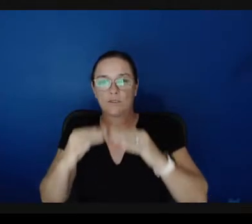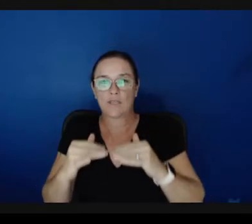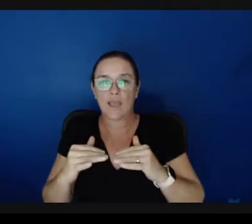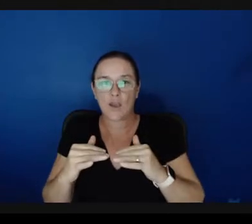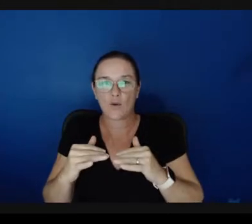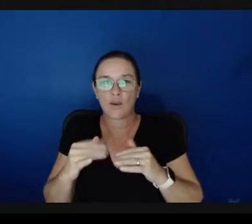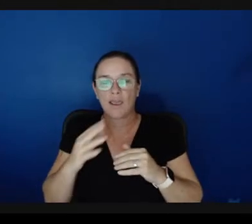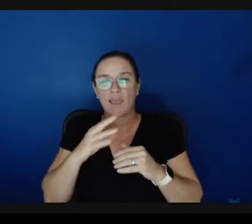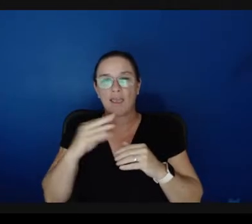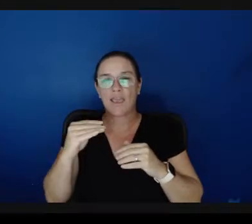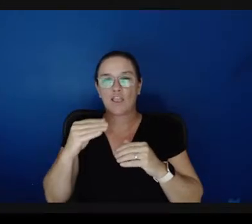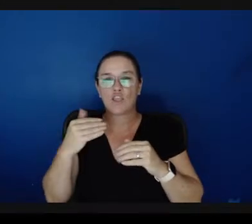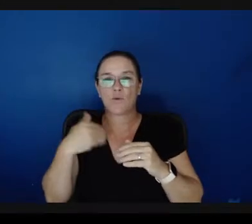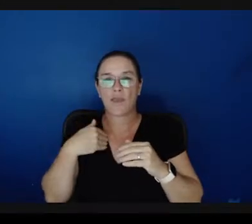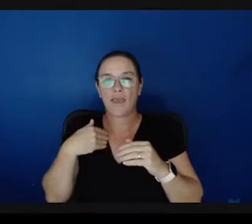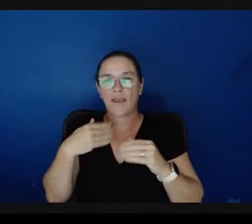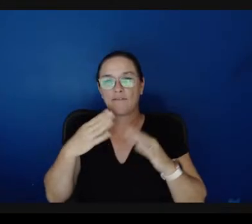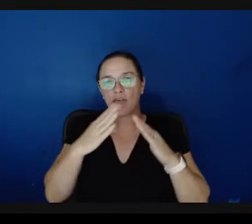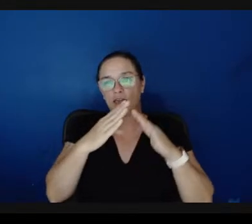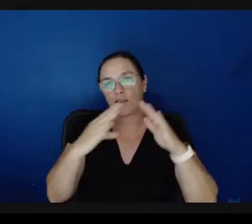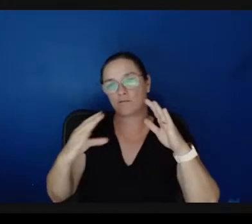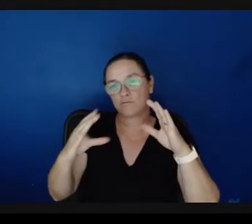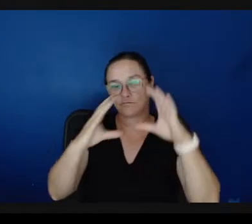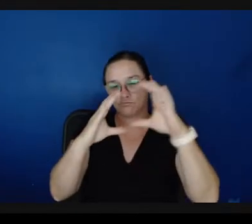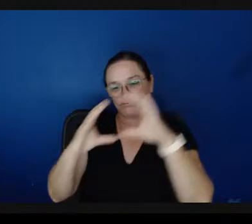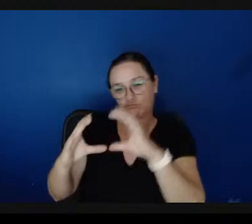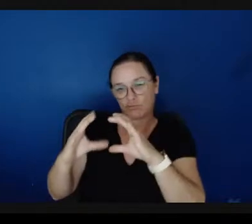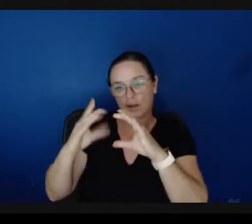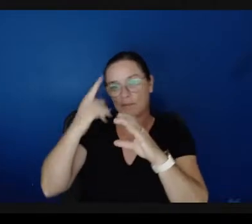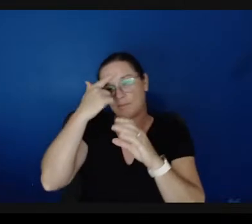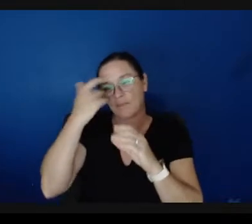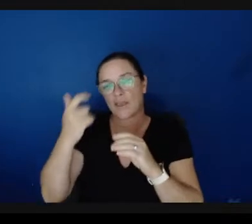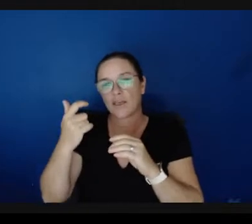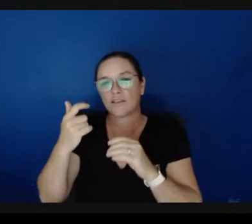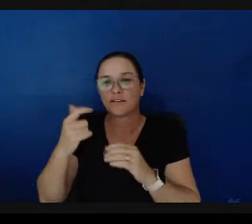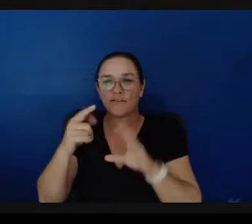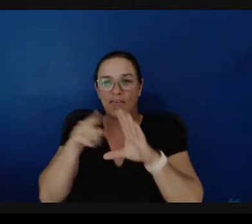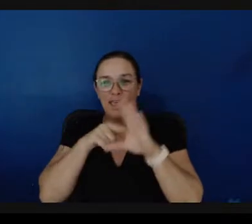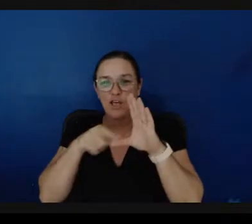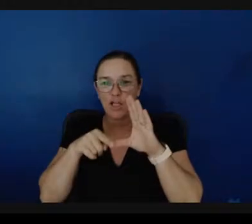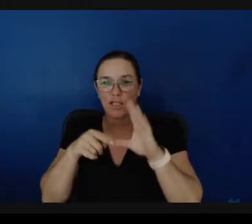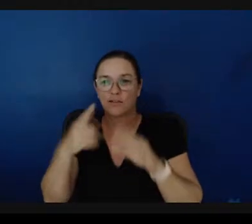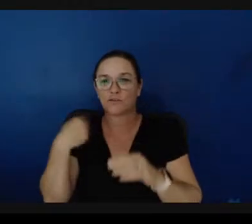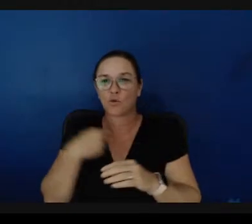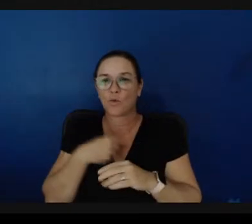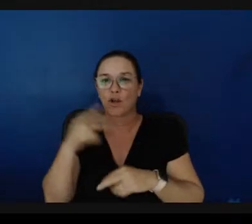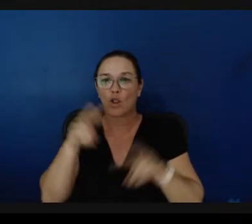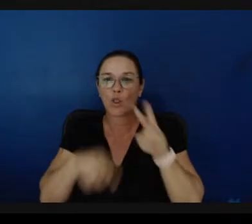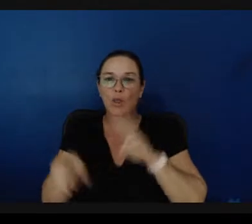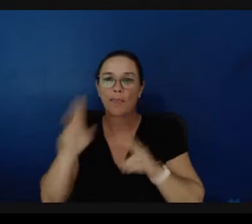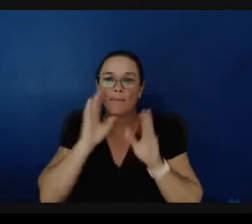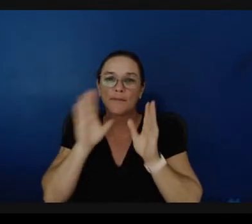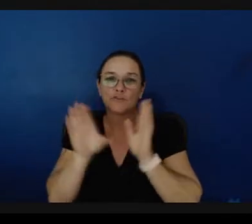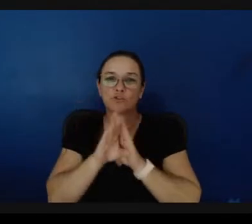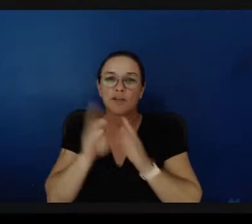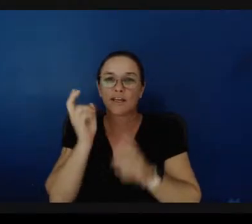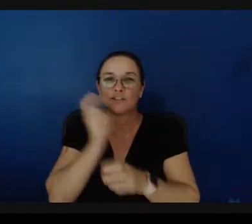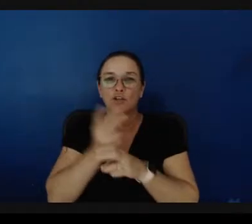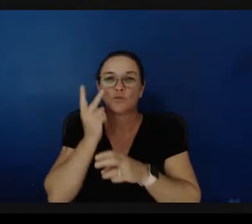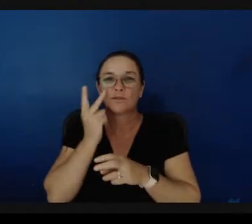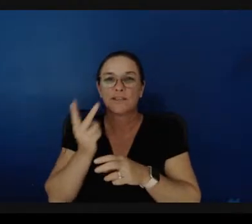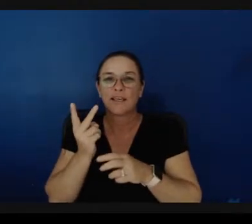satellite's flying by and its look angle right there. So maybe we can practice this a little bit, and we'll look at our image here. It's hard to see in black at the very top,